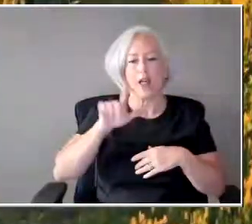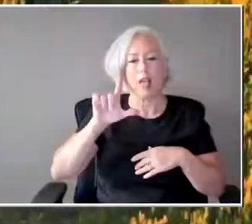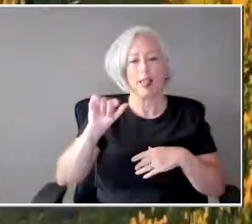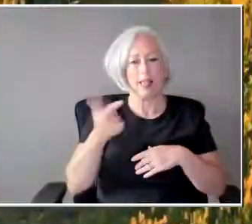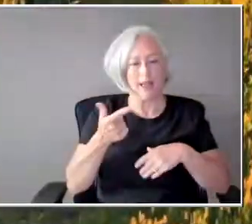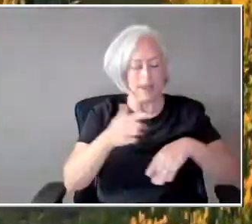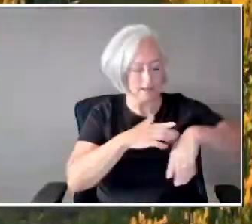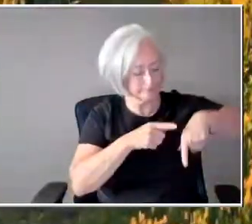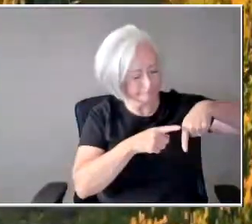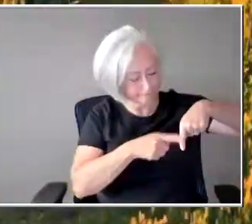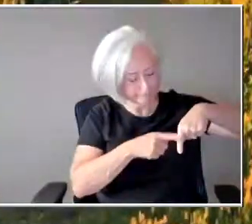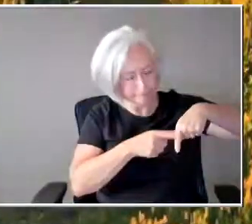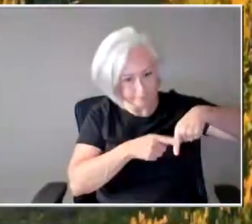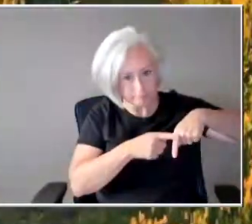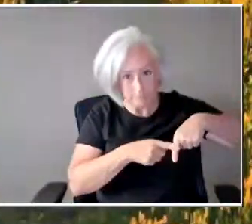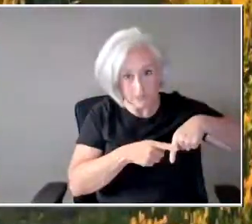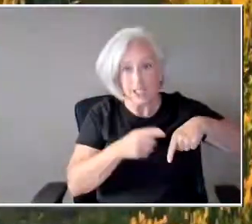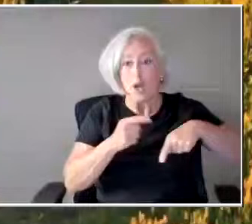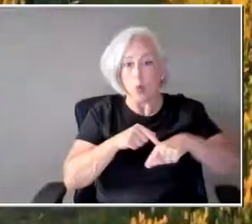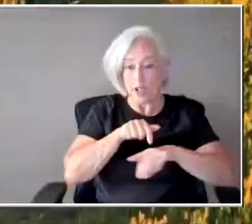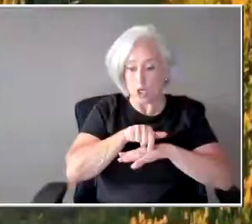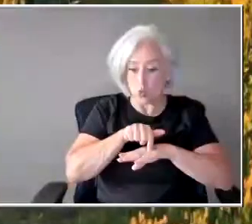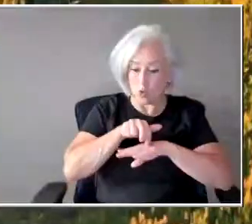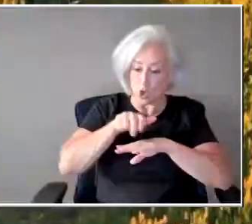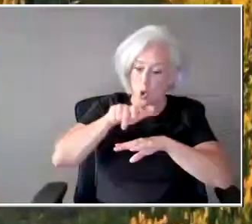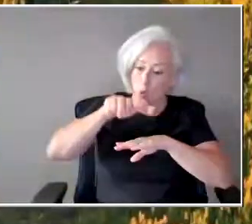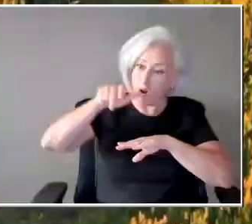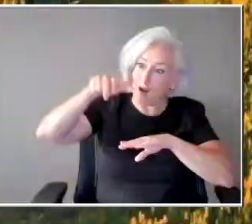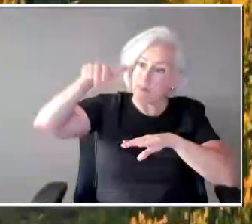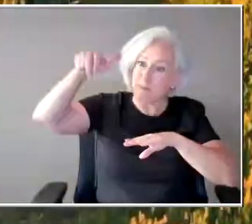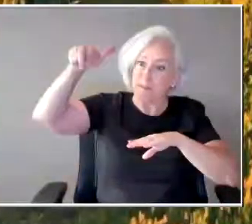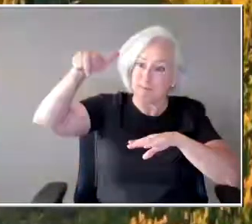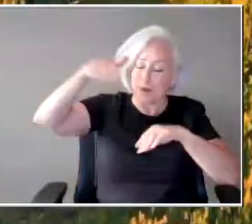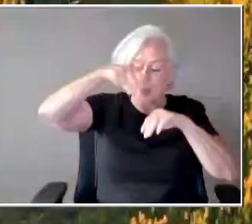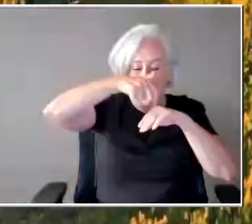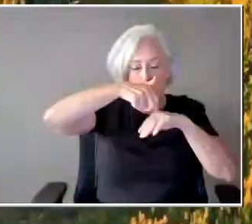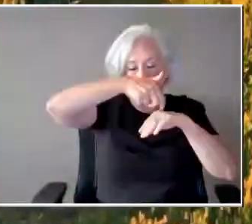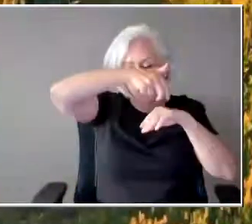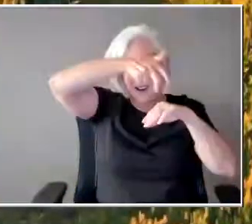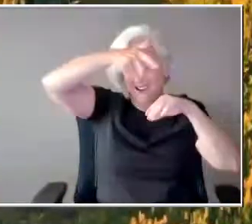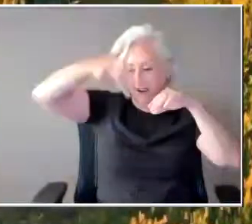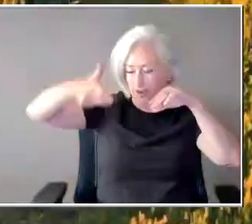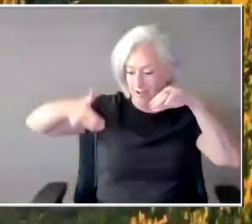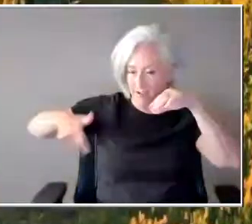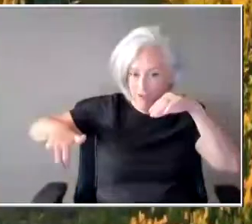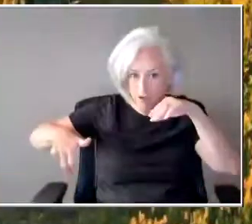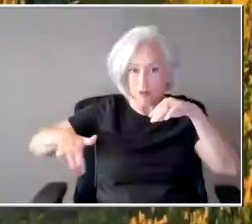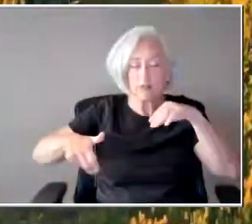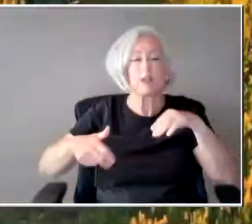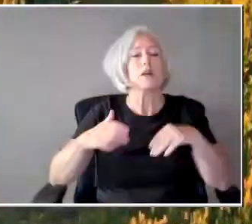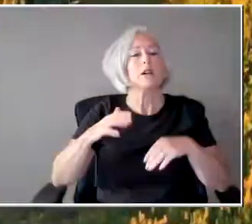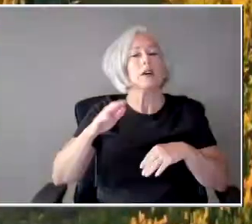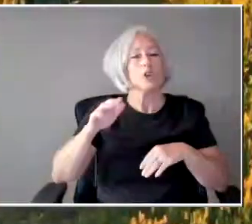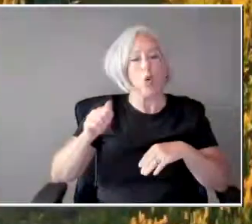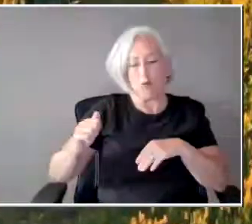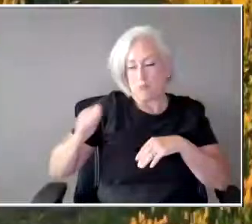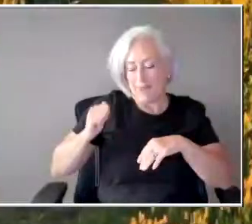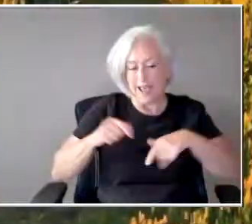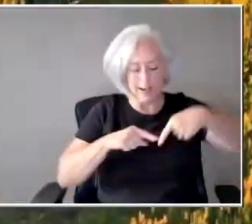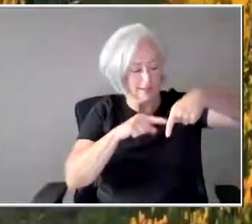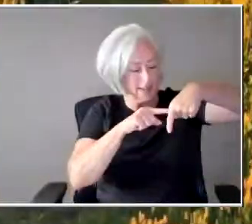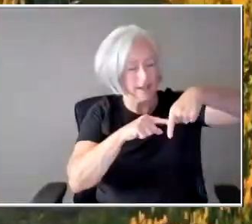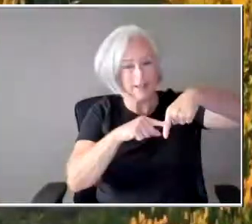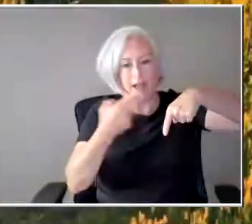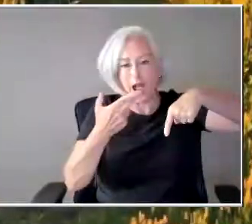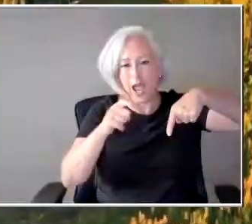as you start to go up an incline or stairs, now your posterior chain needs to be more involved. Your hamstrings, your glutes, your calves, and